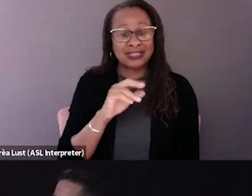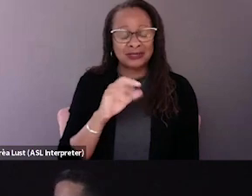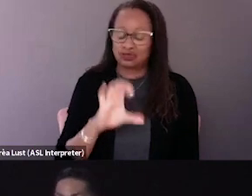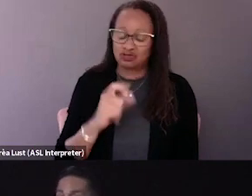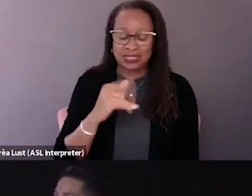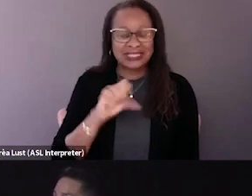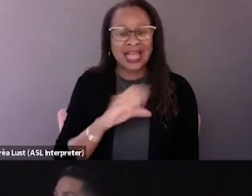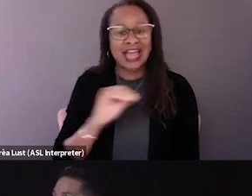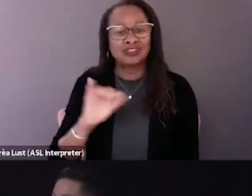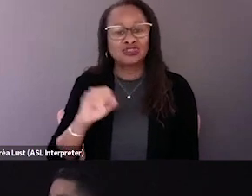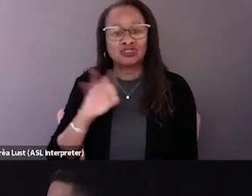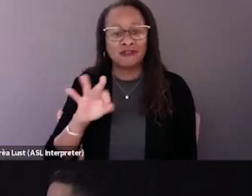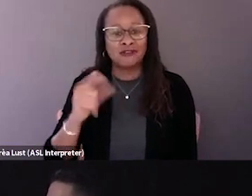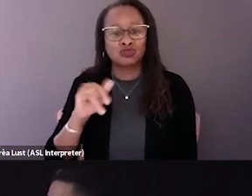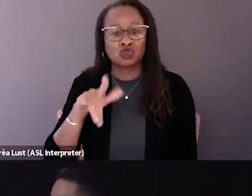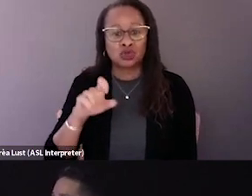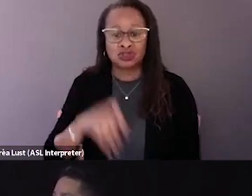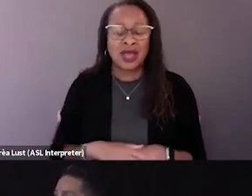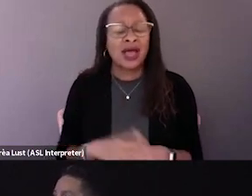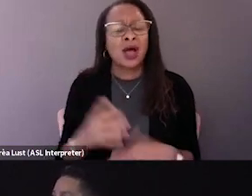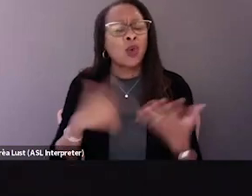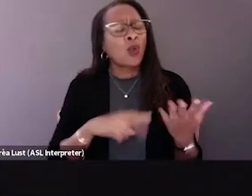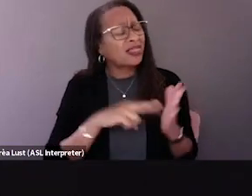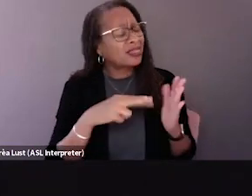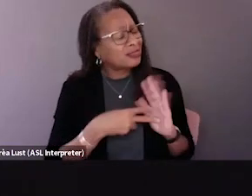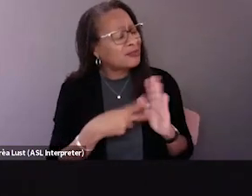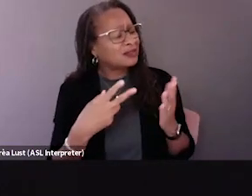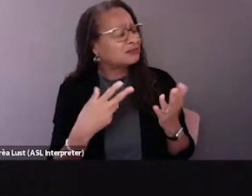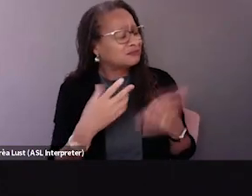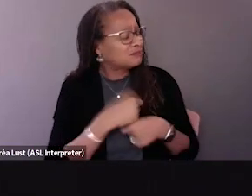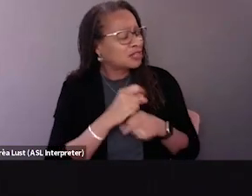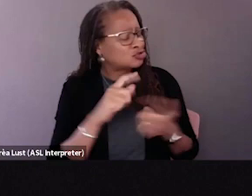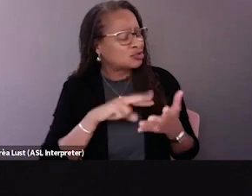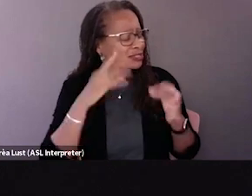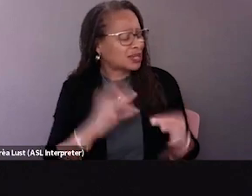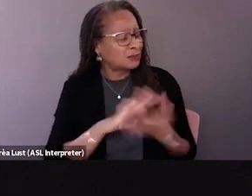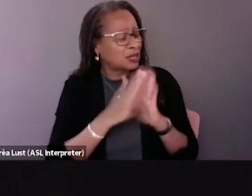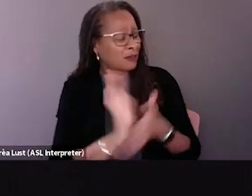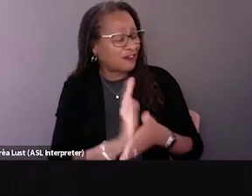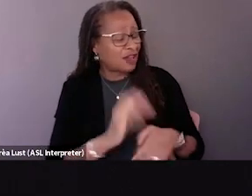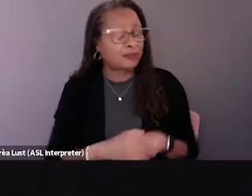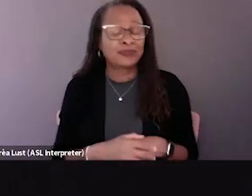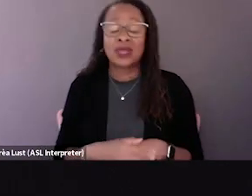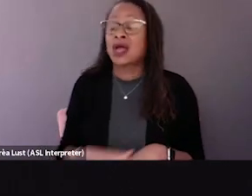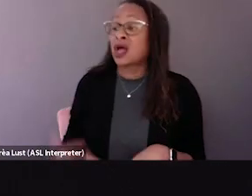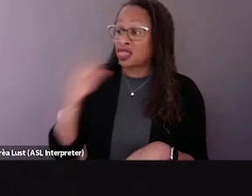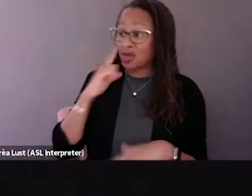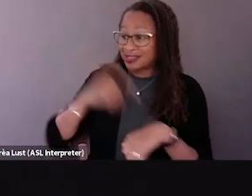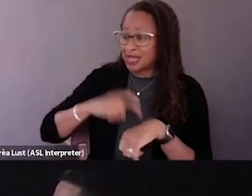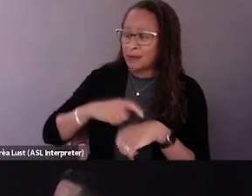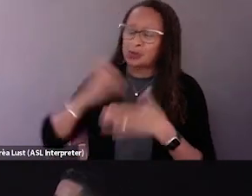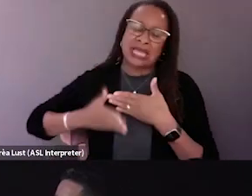you deciding I have to turn this into a film? At the time, I thought we kind of were on the tail end of this opioid